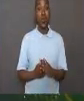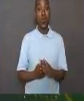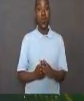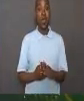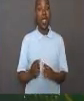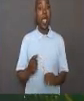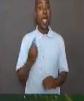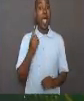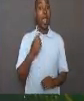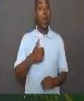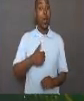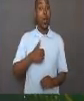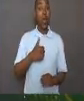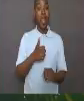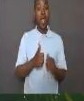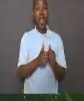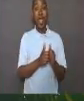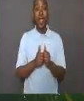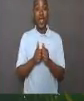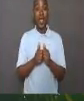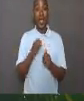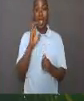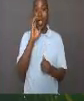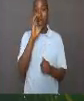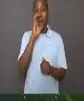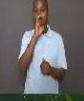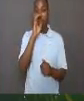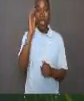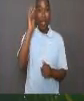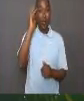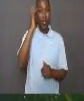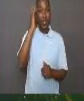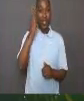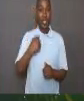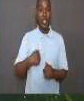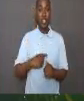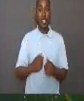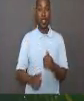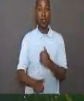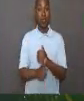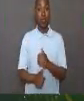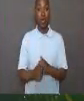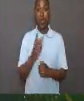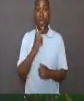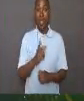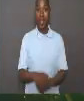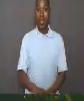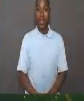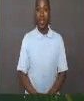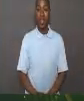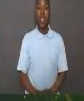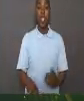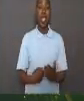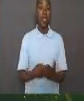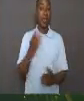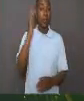one of the common diseases that affects us in Ethiopia. That